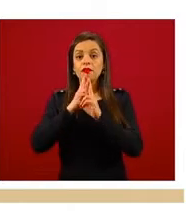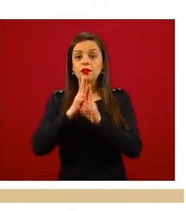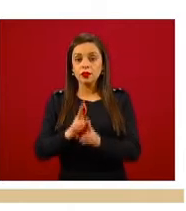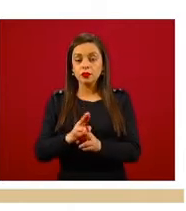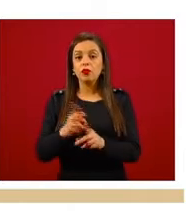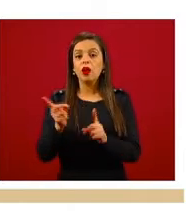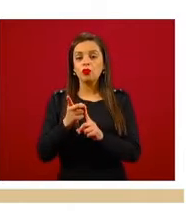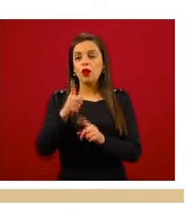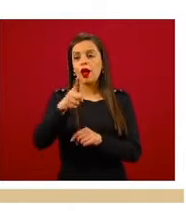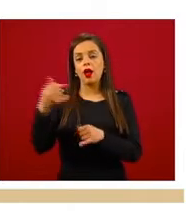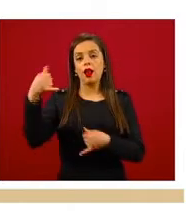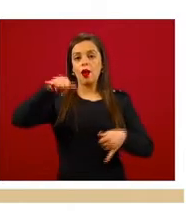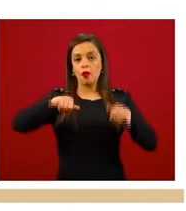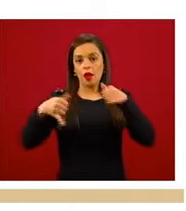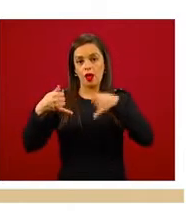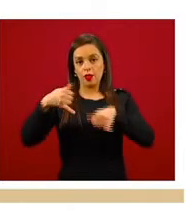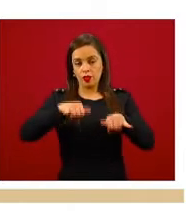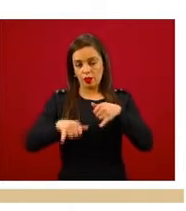are still